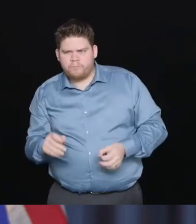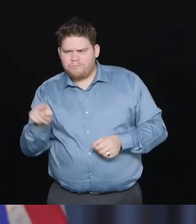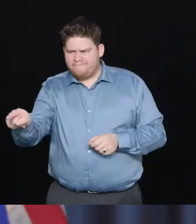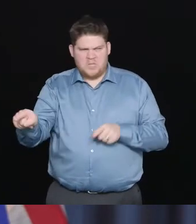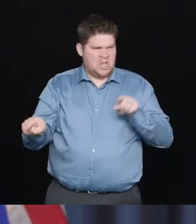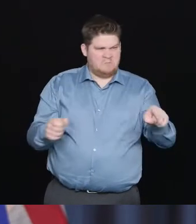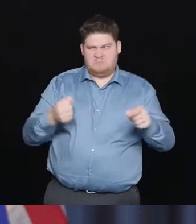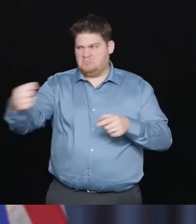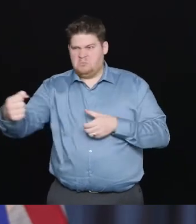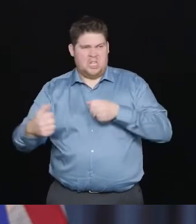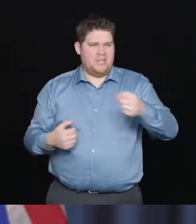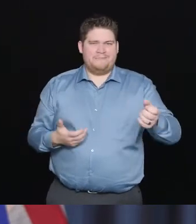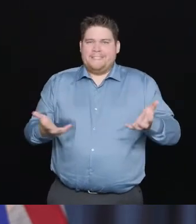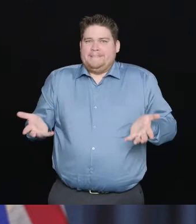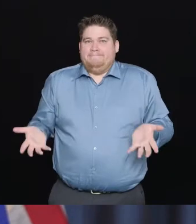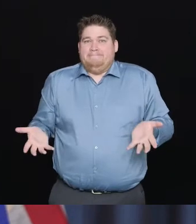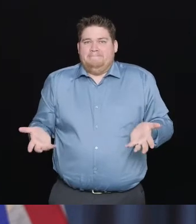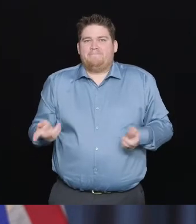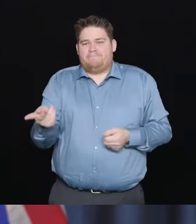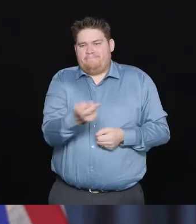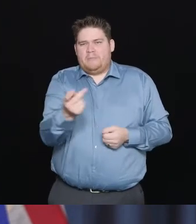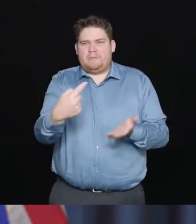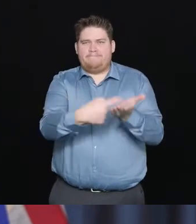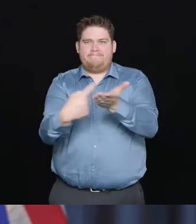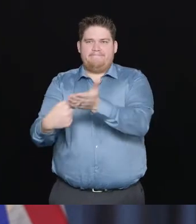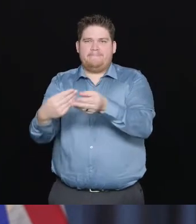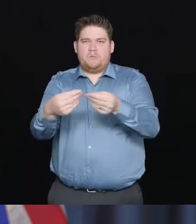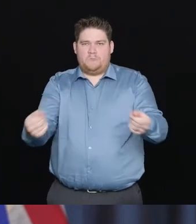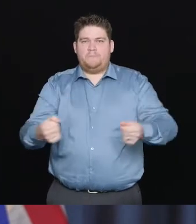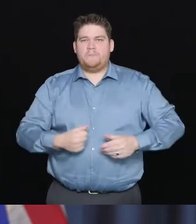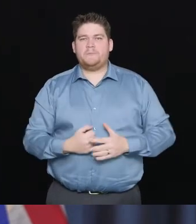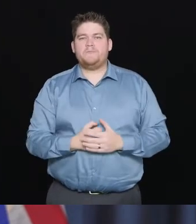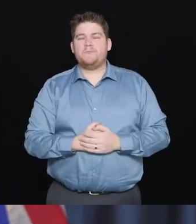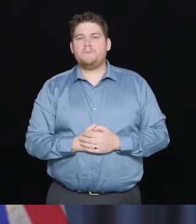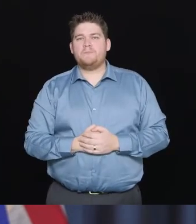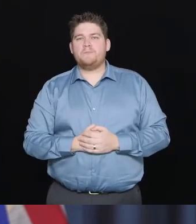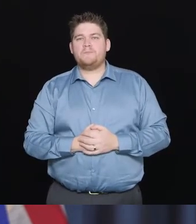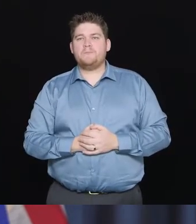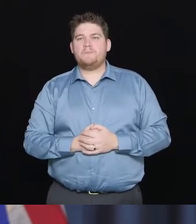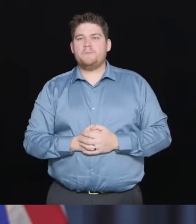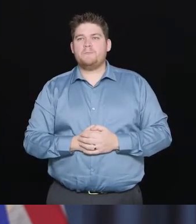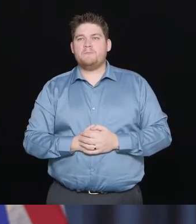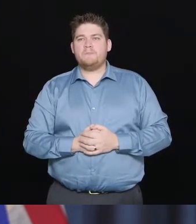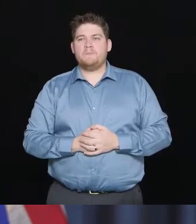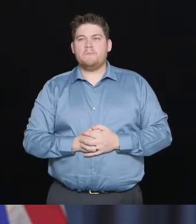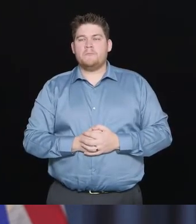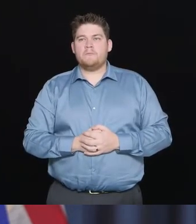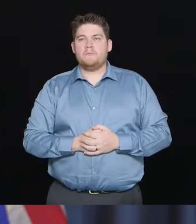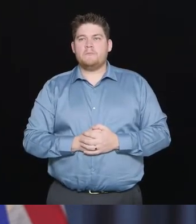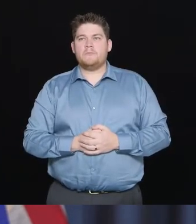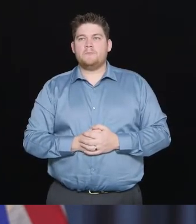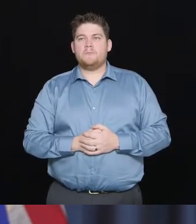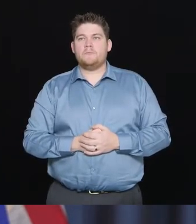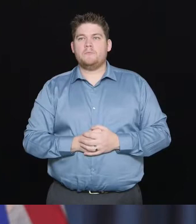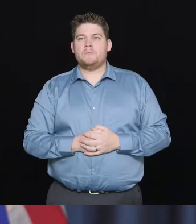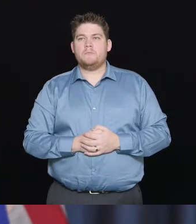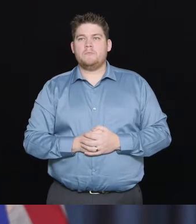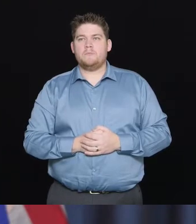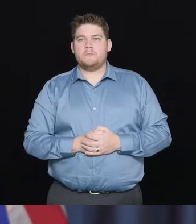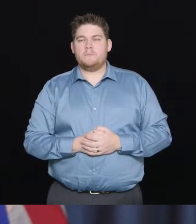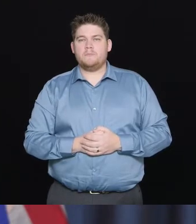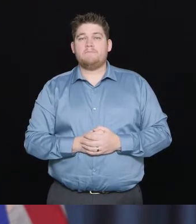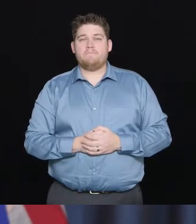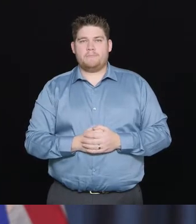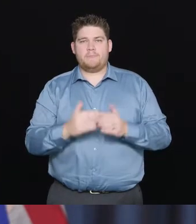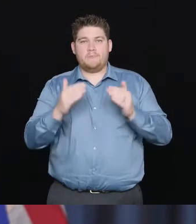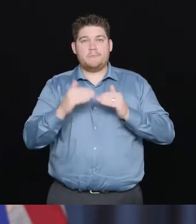Hi there. If we do reach our capacity to treat COVID-19 cases, I know some countries have implemented rules against treating people of a certain